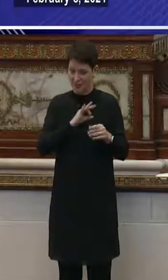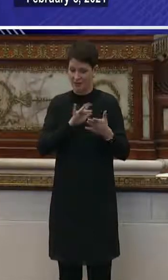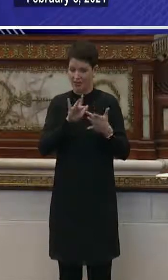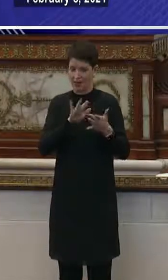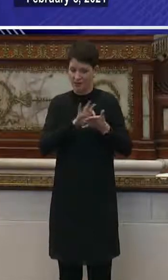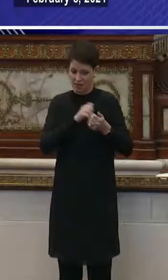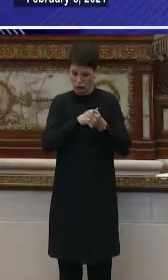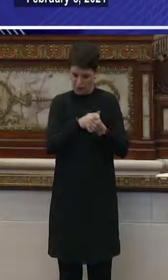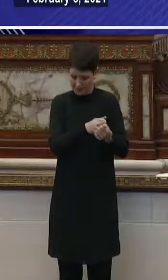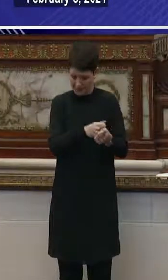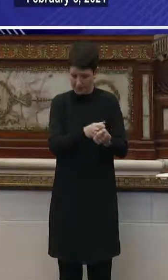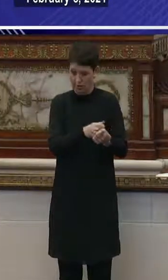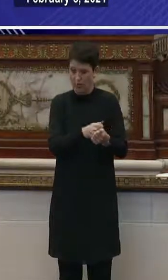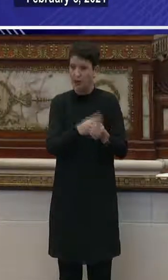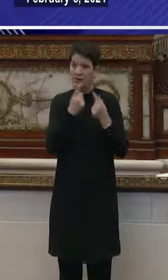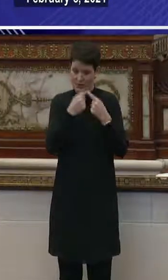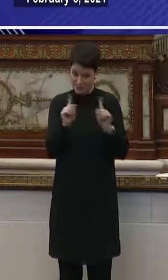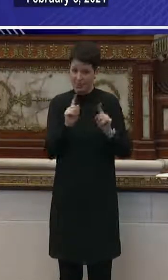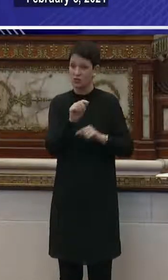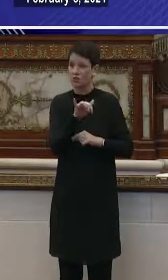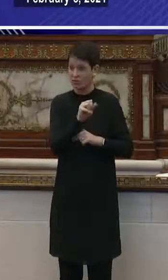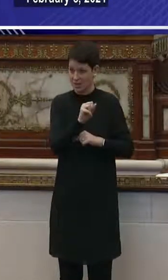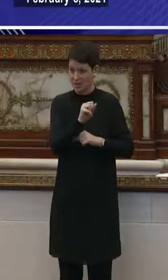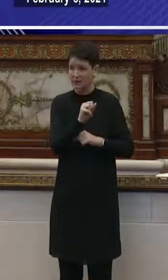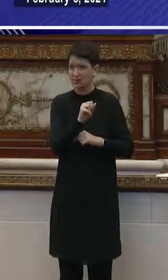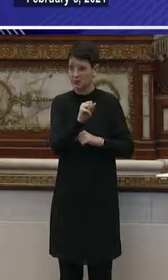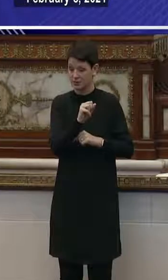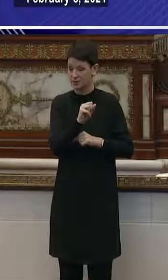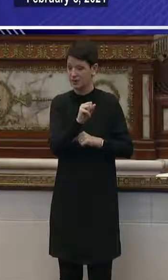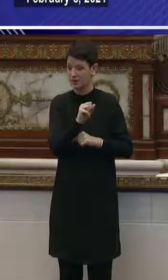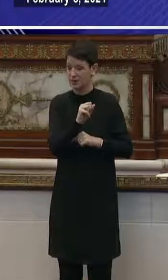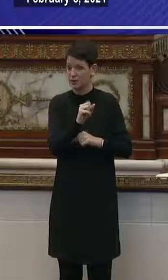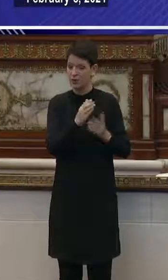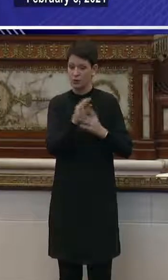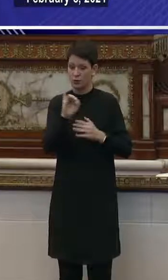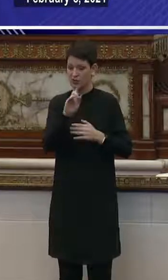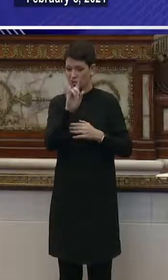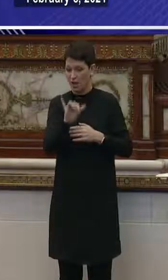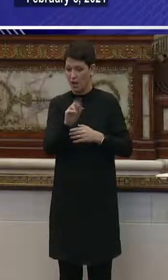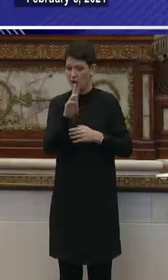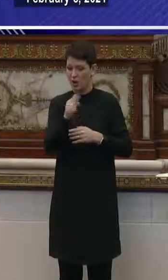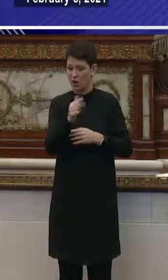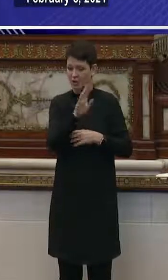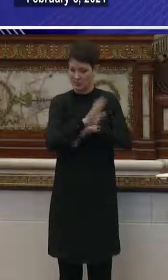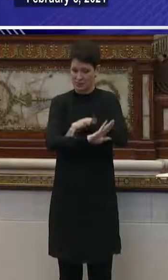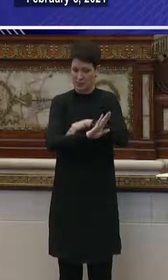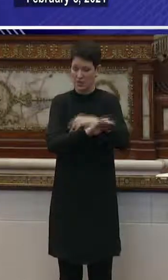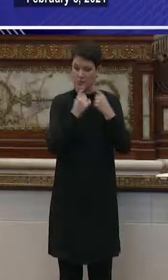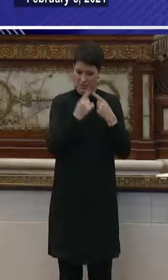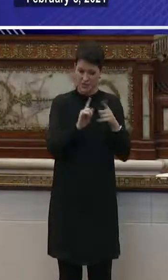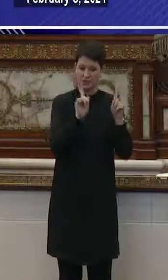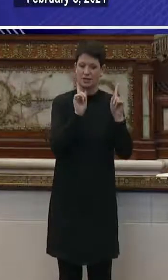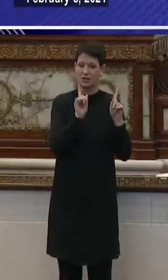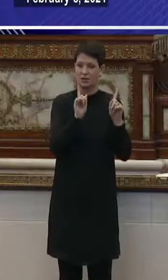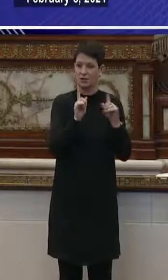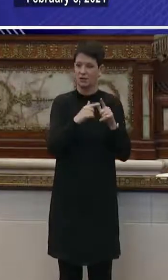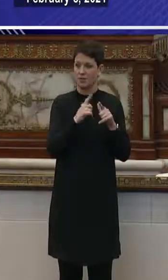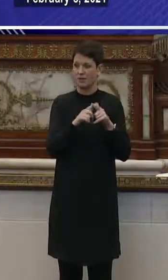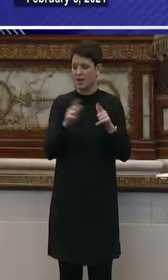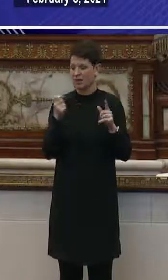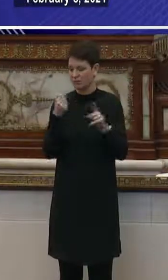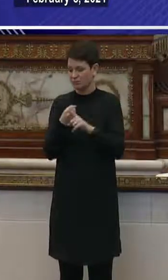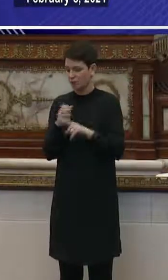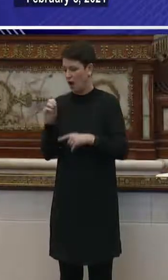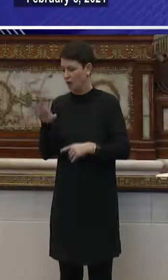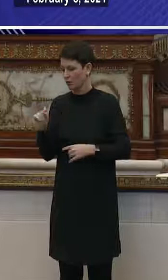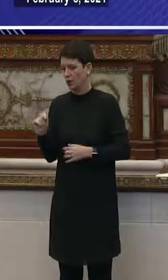tracing. I do think that was successful through July, August, September. Then when around